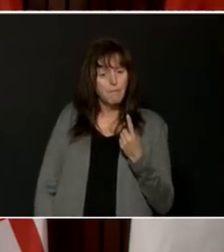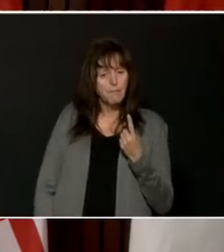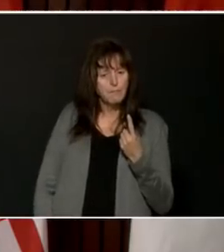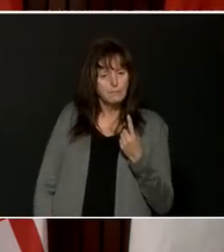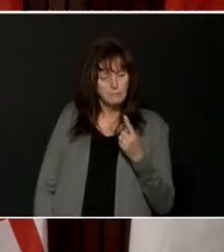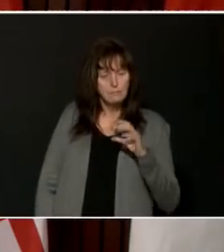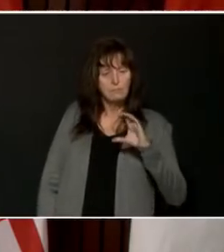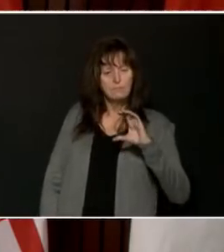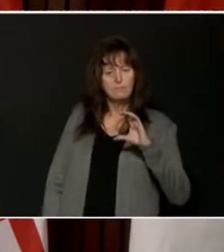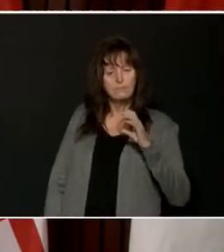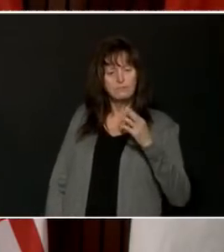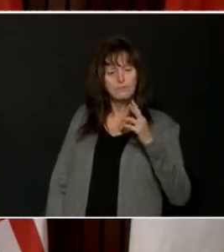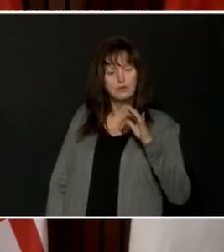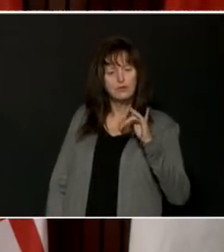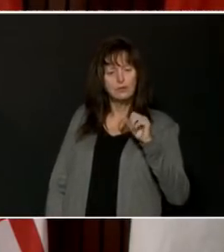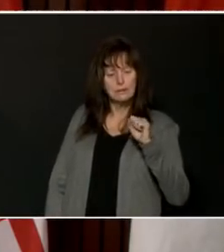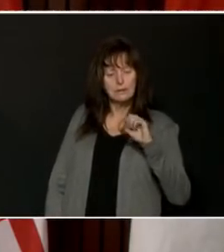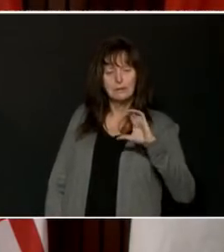at CP24.